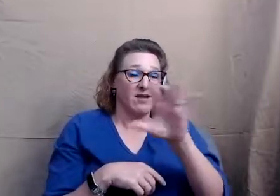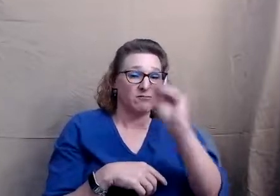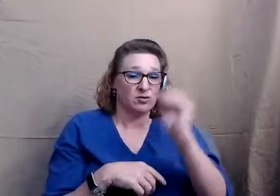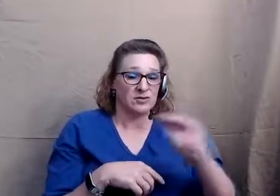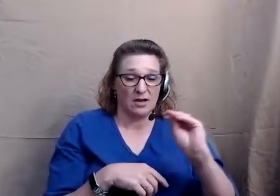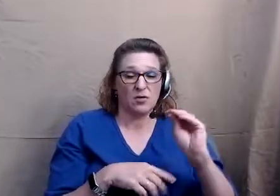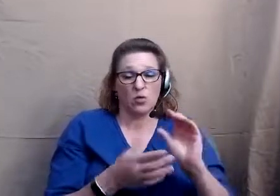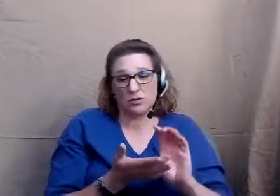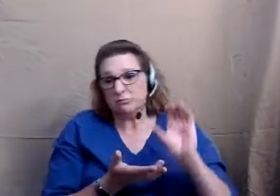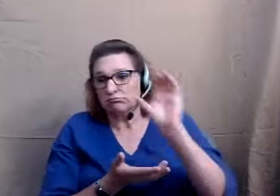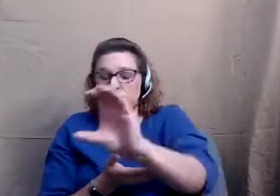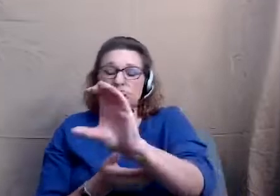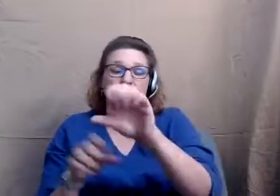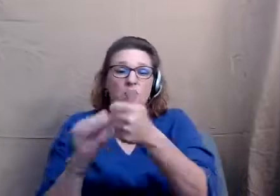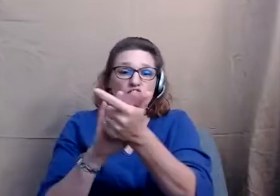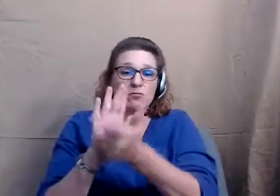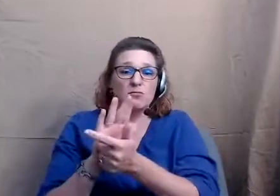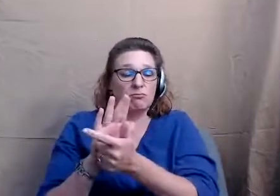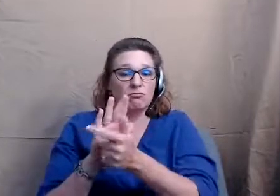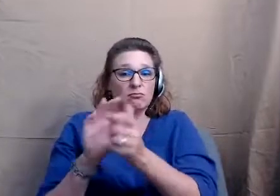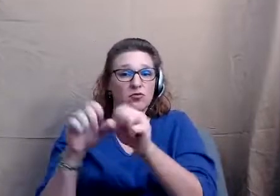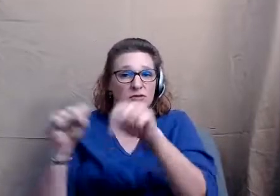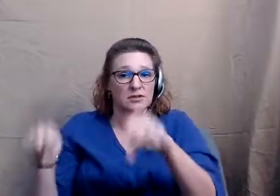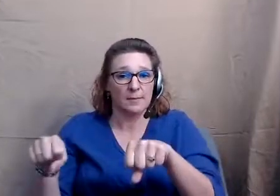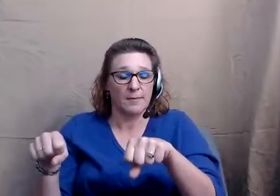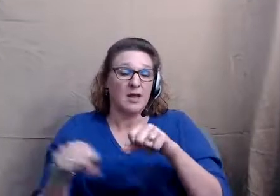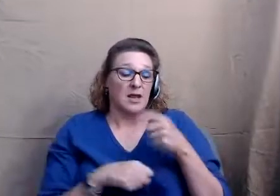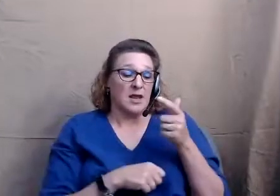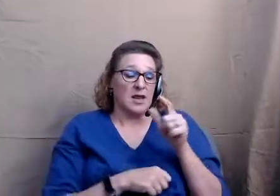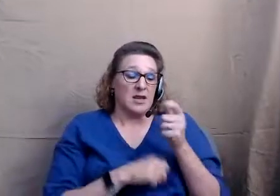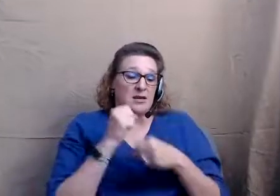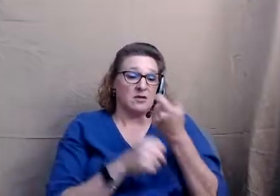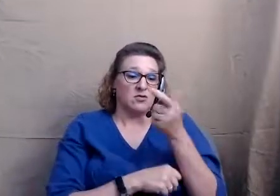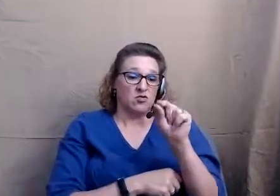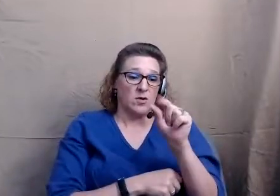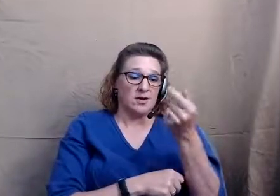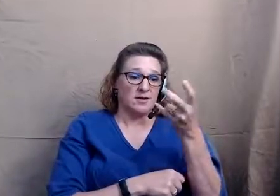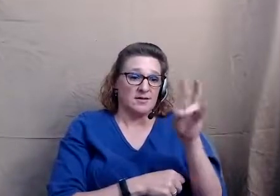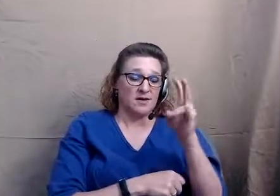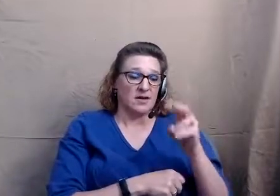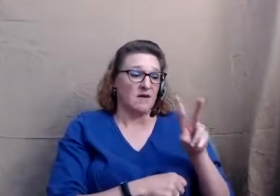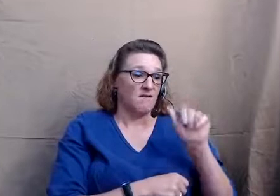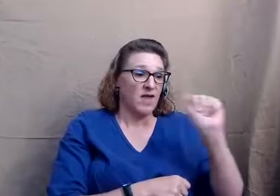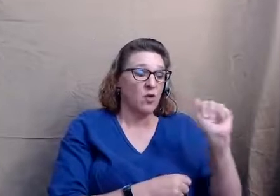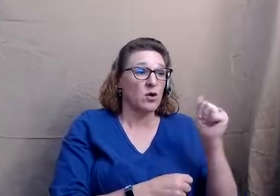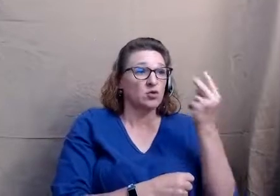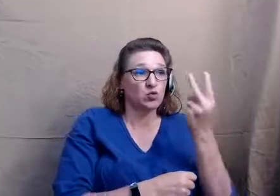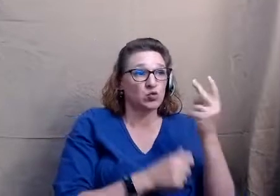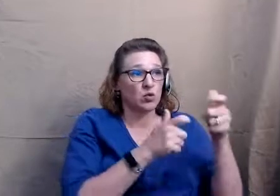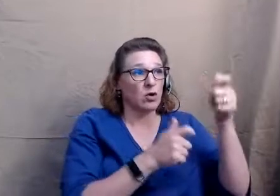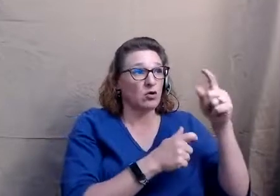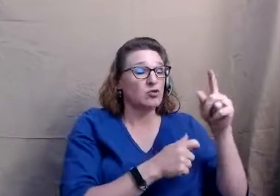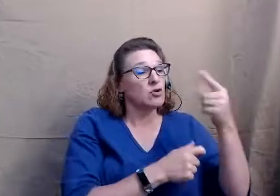to the criminal legal system. In fiscal year 2017, VAWA's two largest grant programs combined to